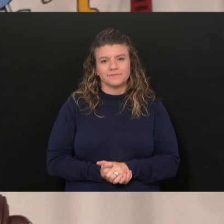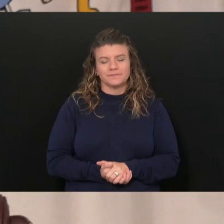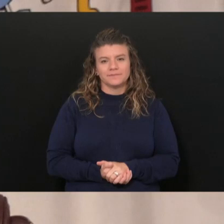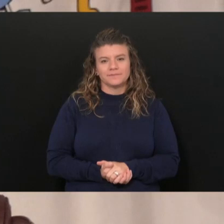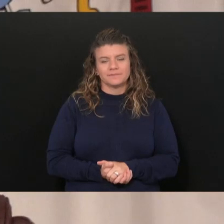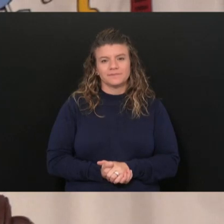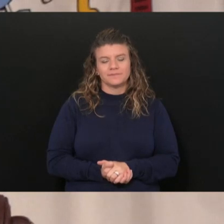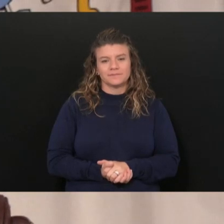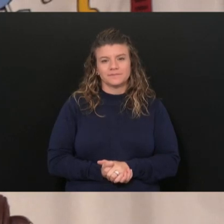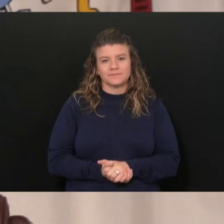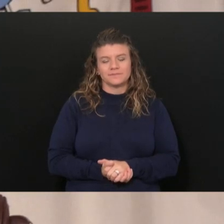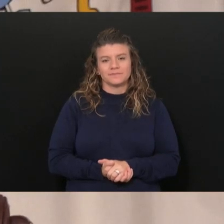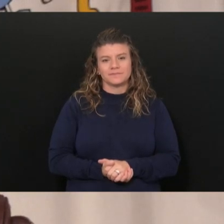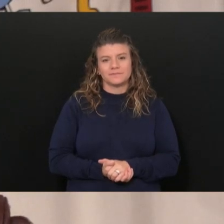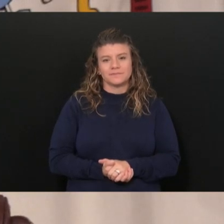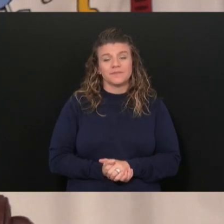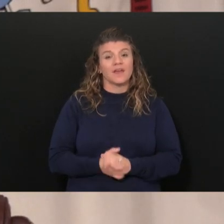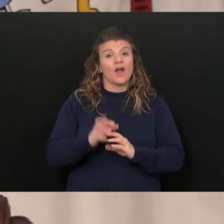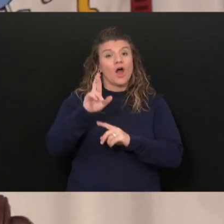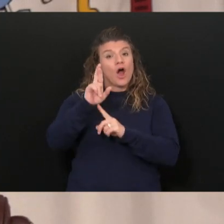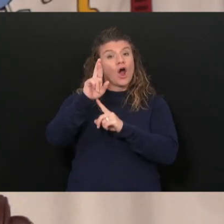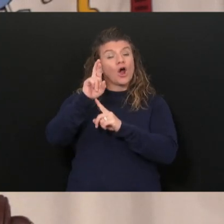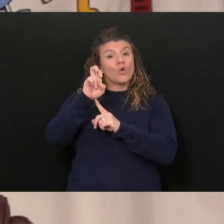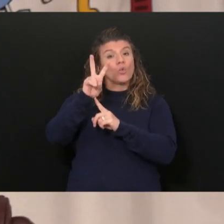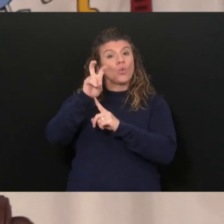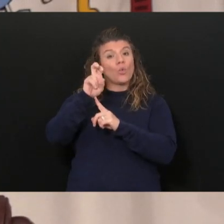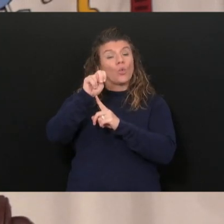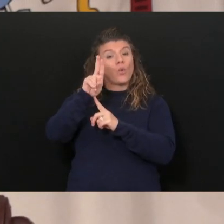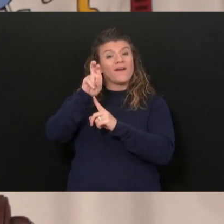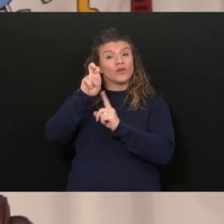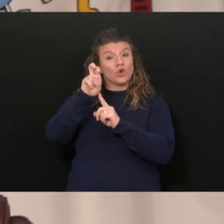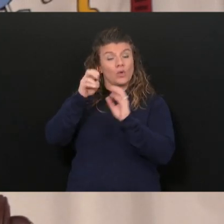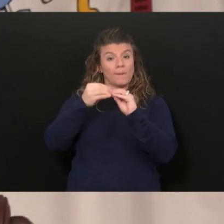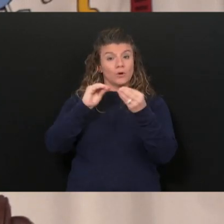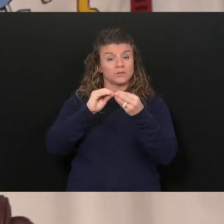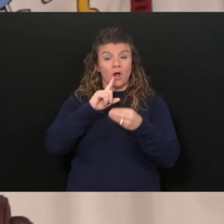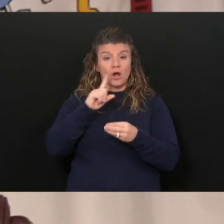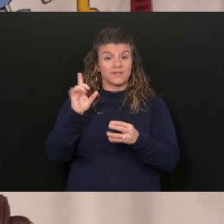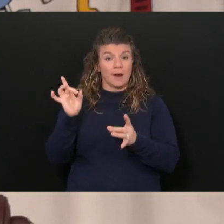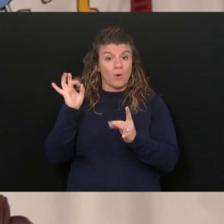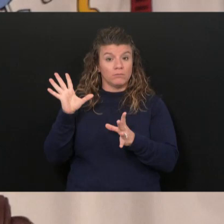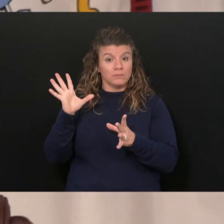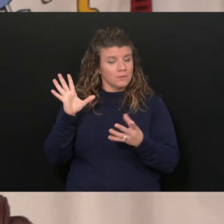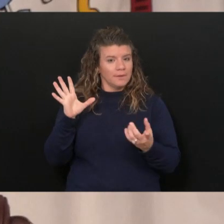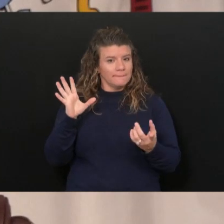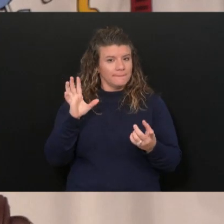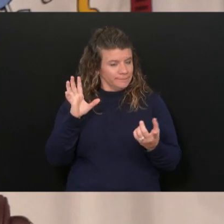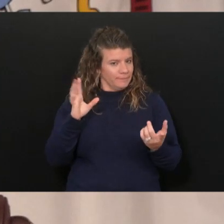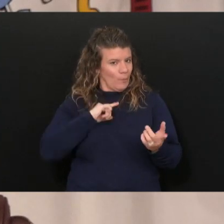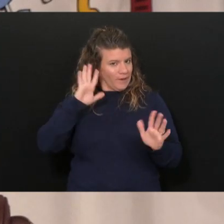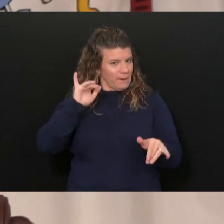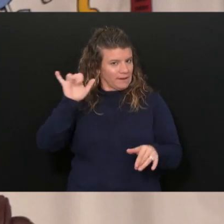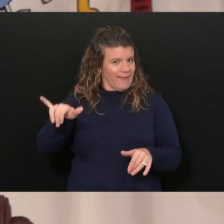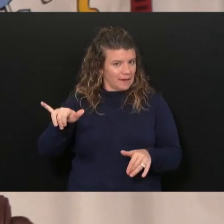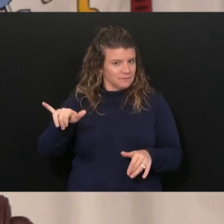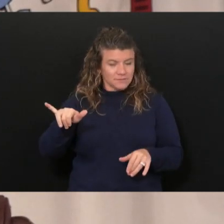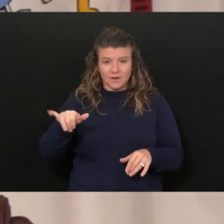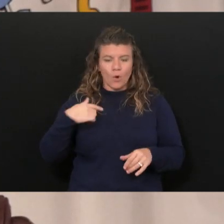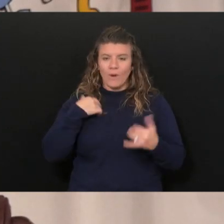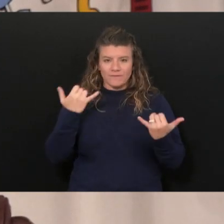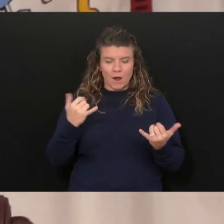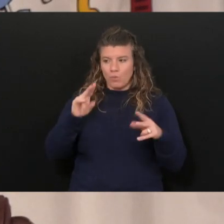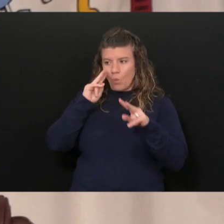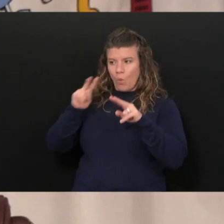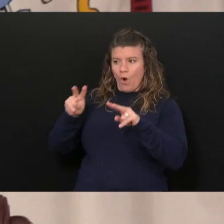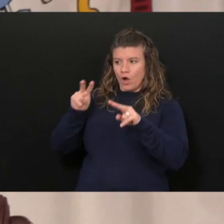want to talk just a second. We have our revenue numbers. They're terrible. We expected them to be terrible. And we've been